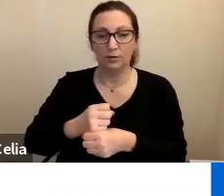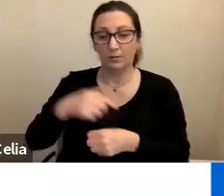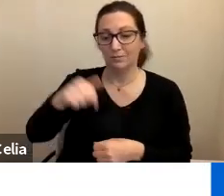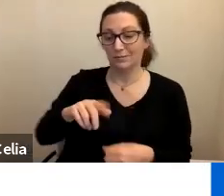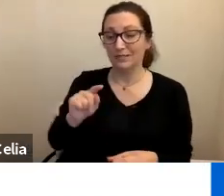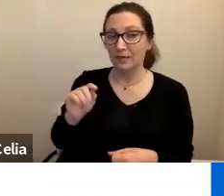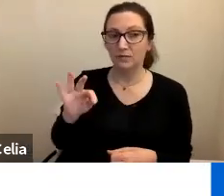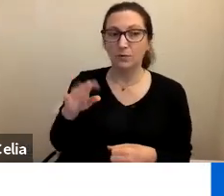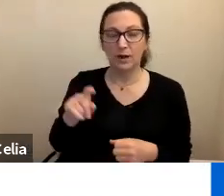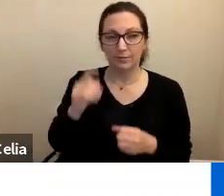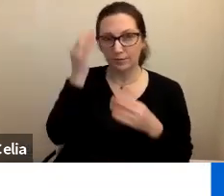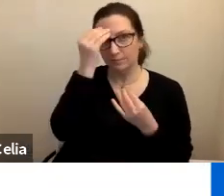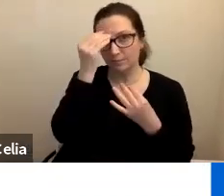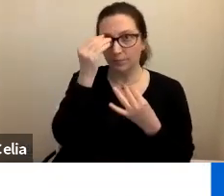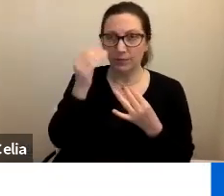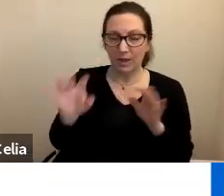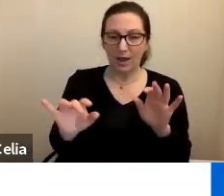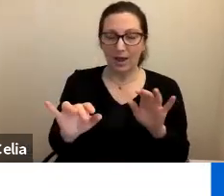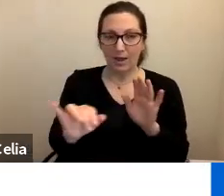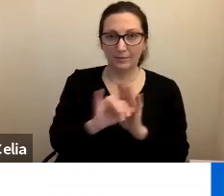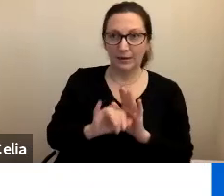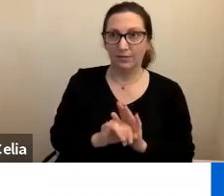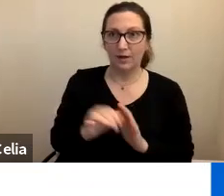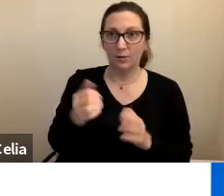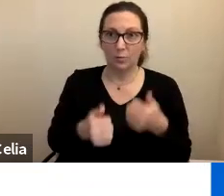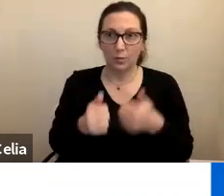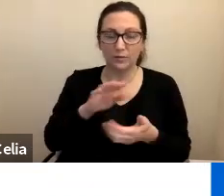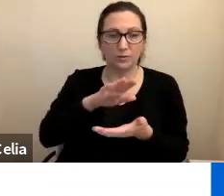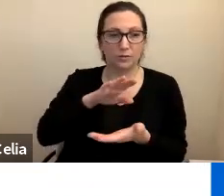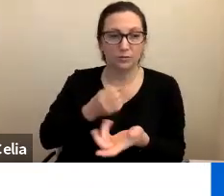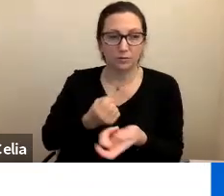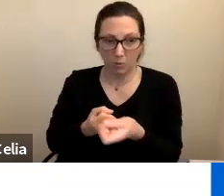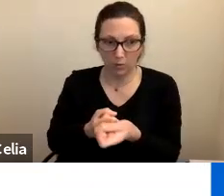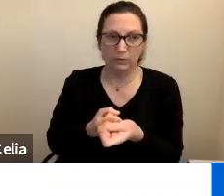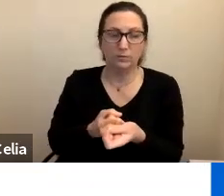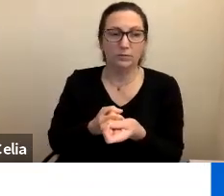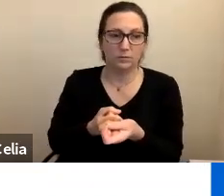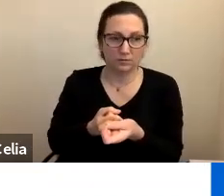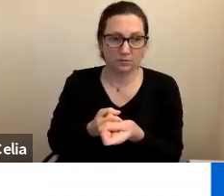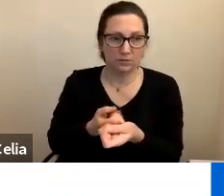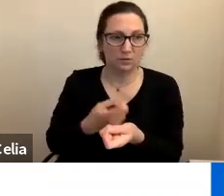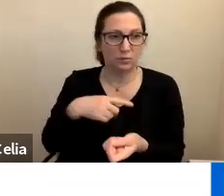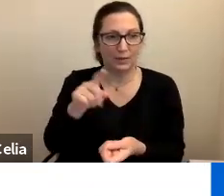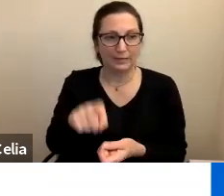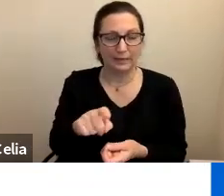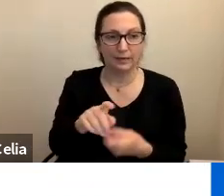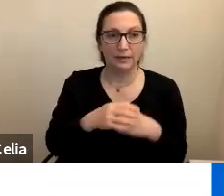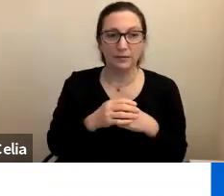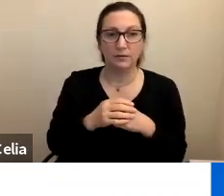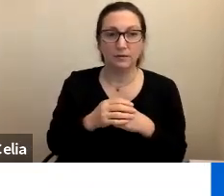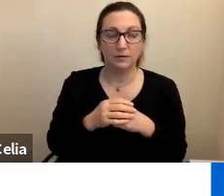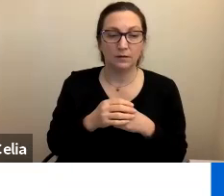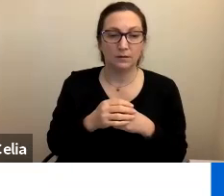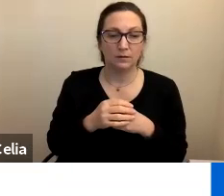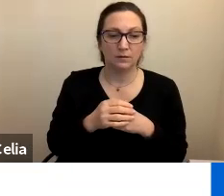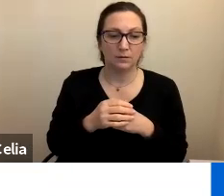about identifying what supports may be needed with respect to, you know, an acknowledgement